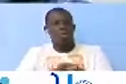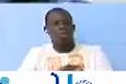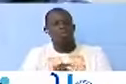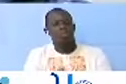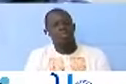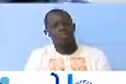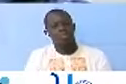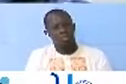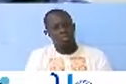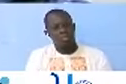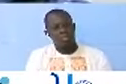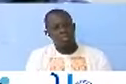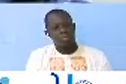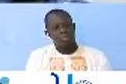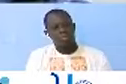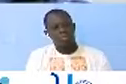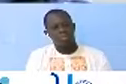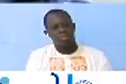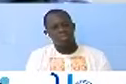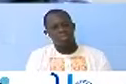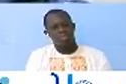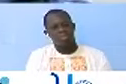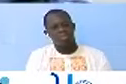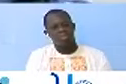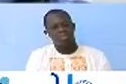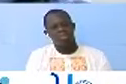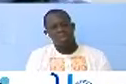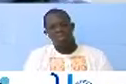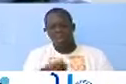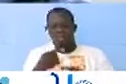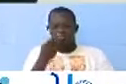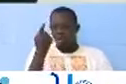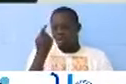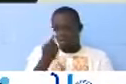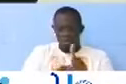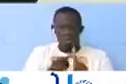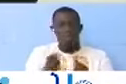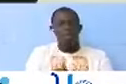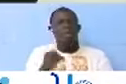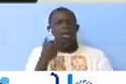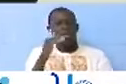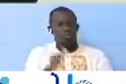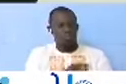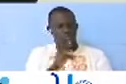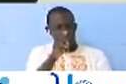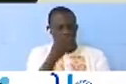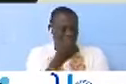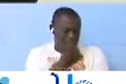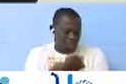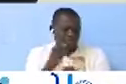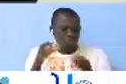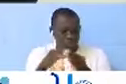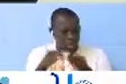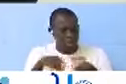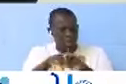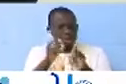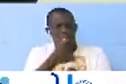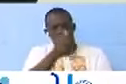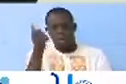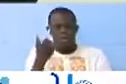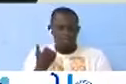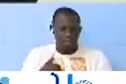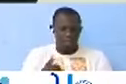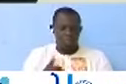did you? Almost three to four, almost 1 month. Almost 1 month. And were you detained with other people? Yes. It's more